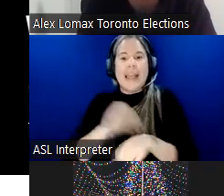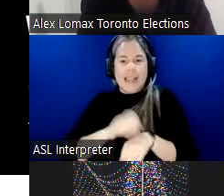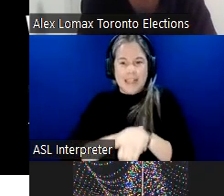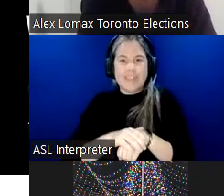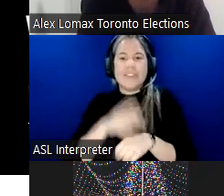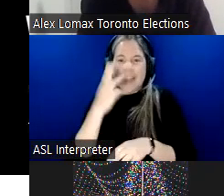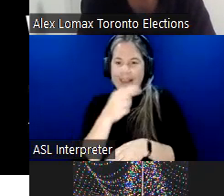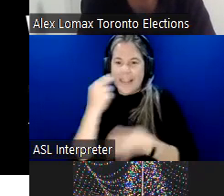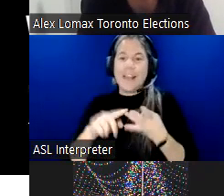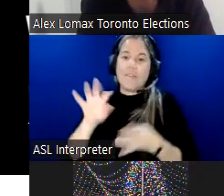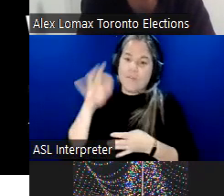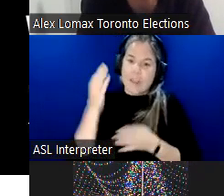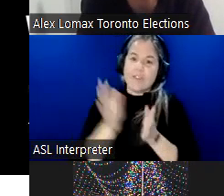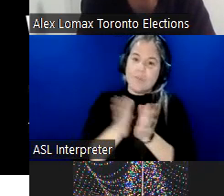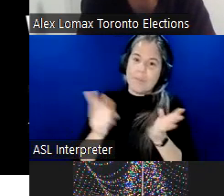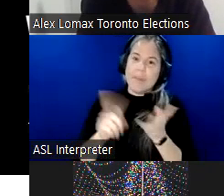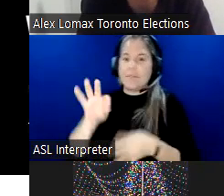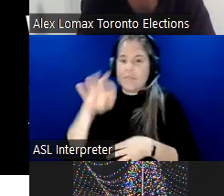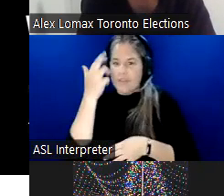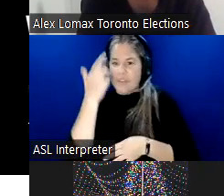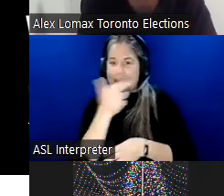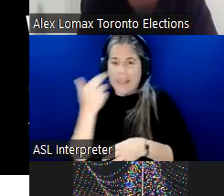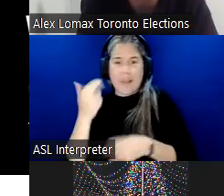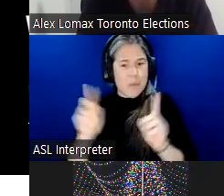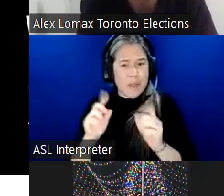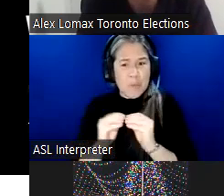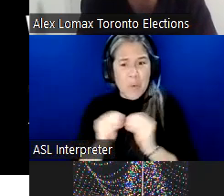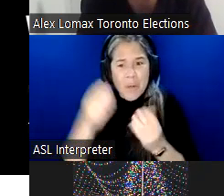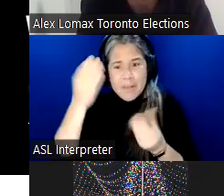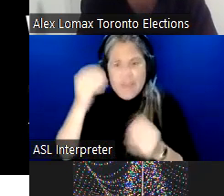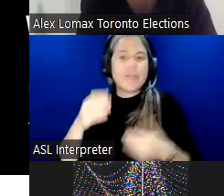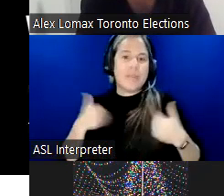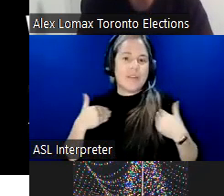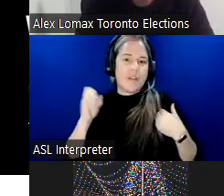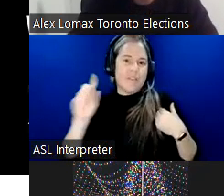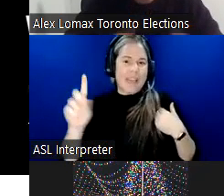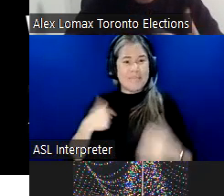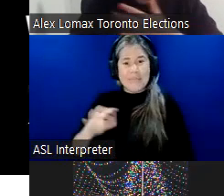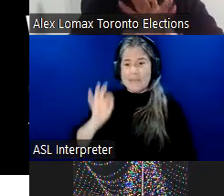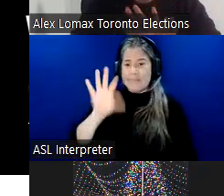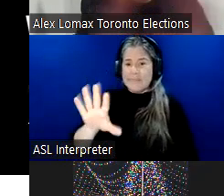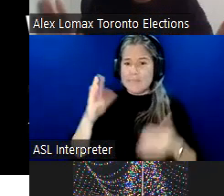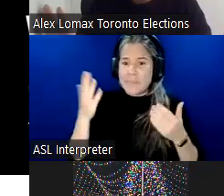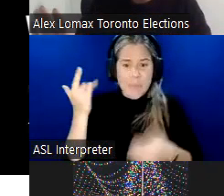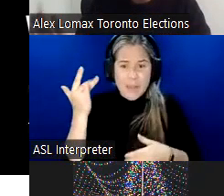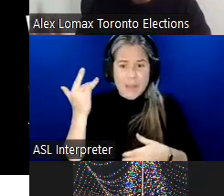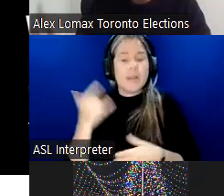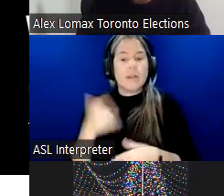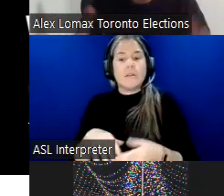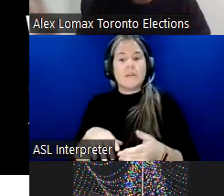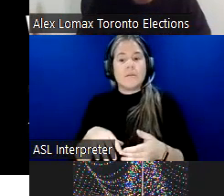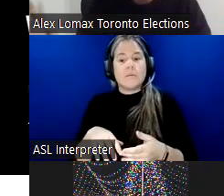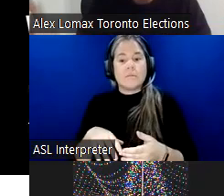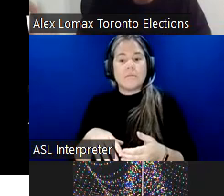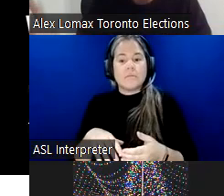Catholic. You can find more information from the Ministry of Education website. The reason we say that is just because we don't have anything to do